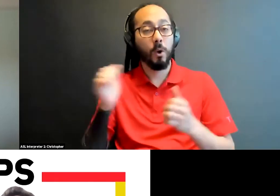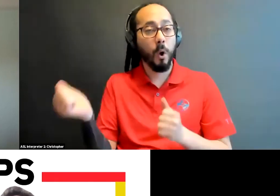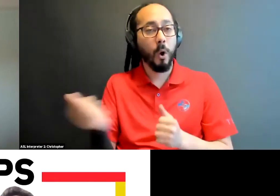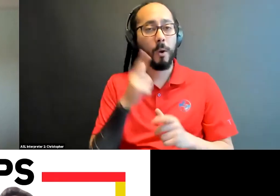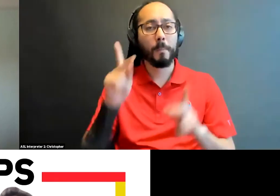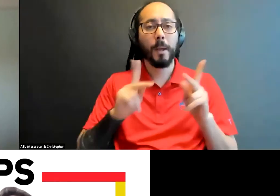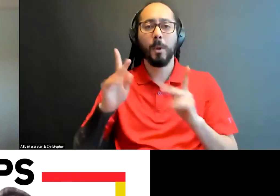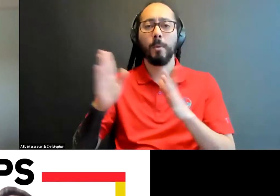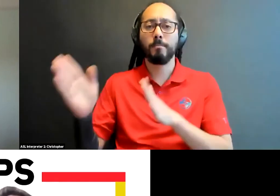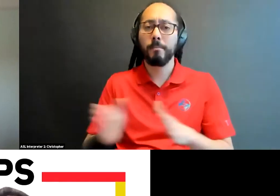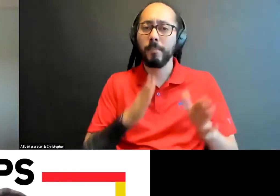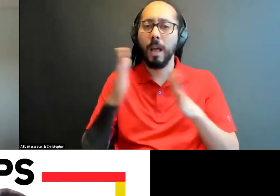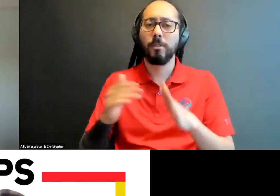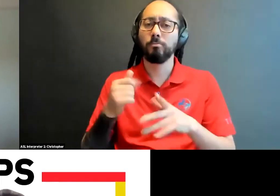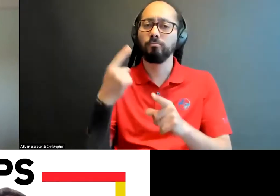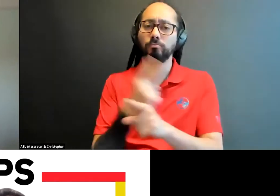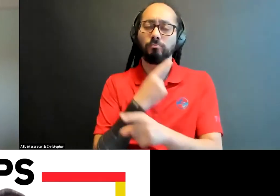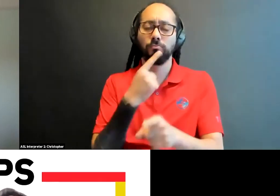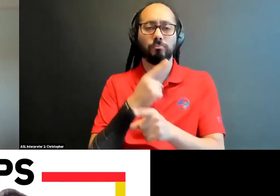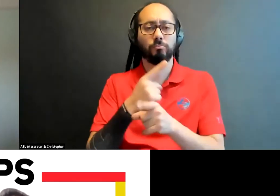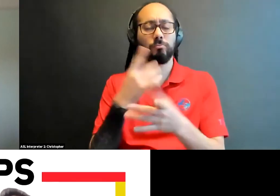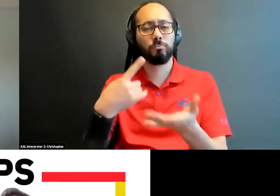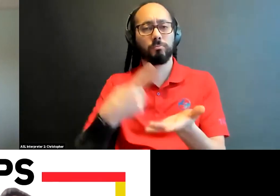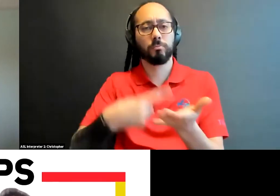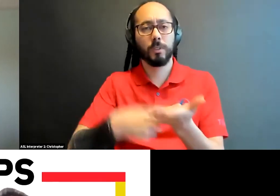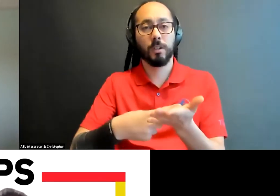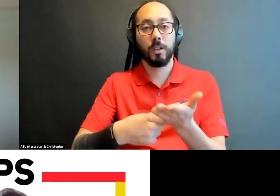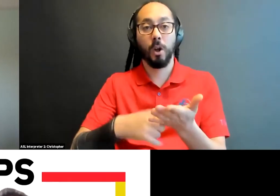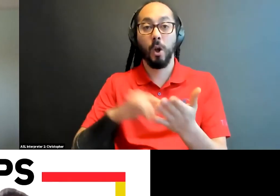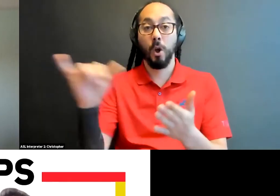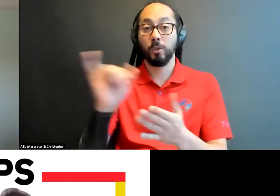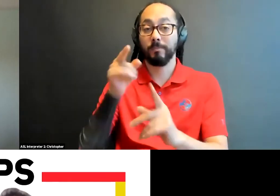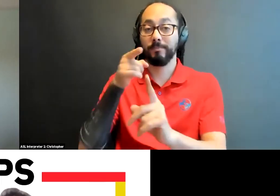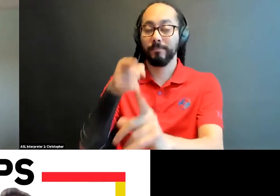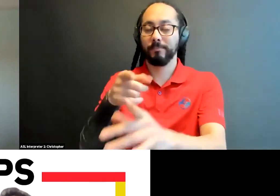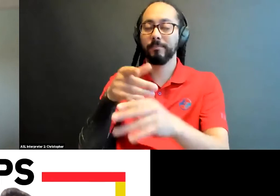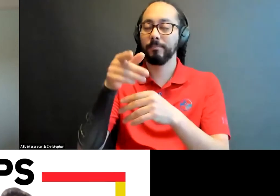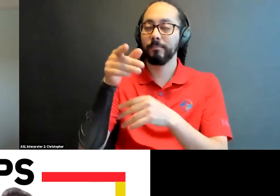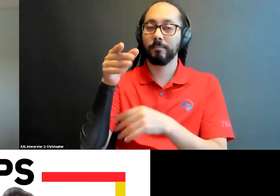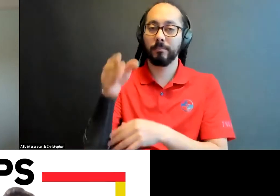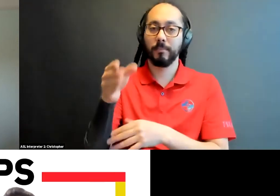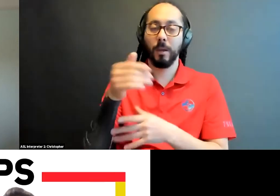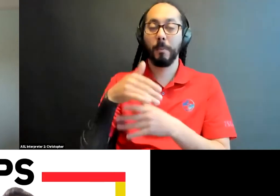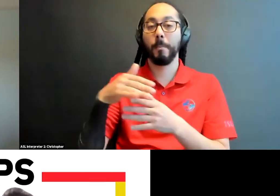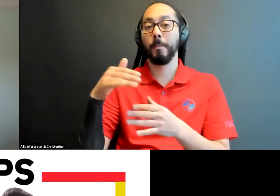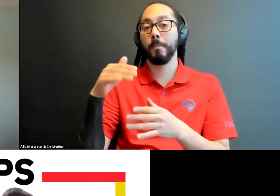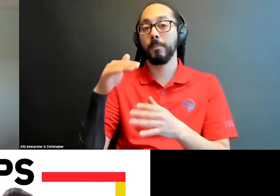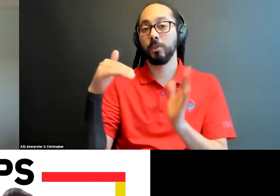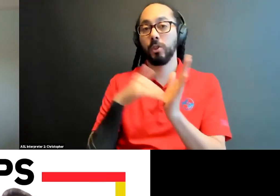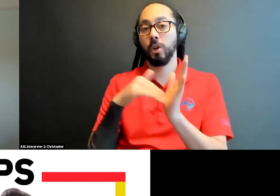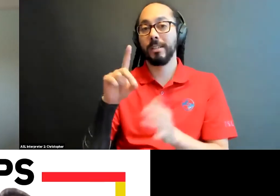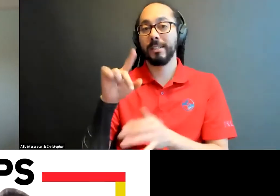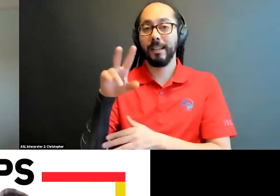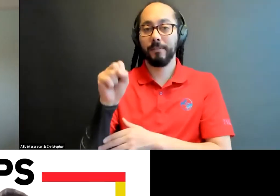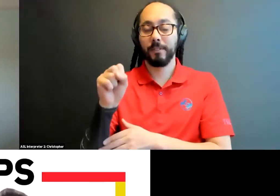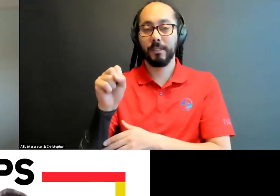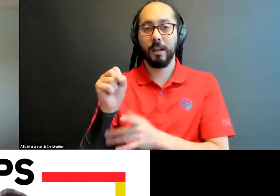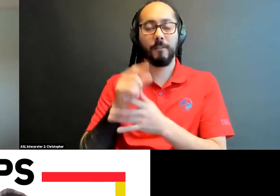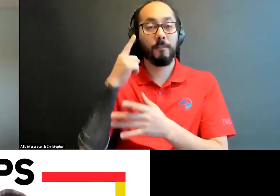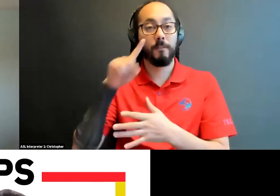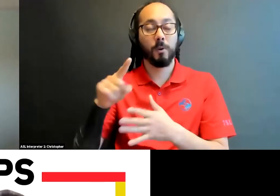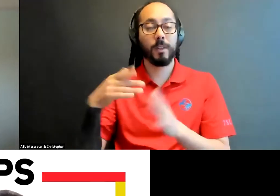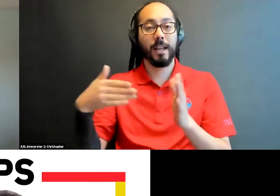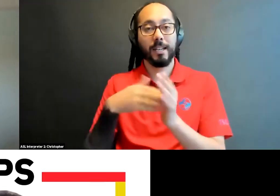especially, I would like to thank you, Professor Davis, our LAPS Special Advisor on the faculty's anti-Black racism strategy, and to